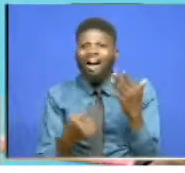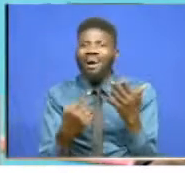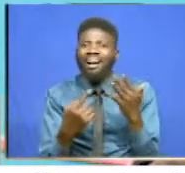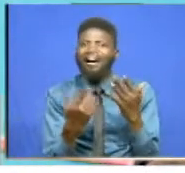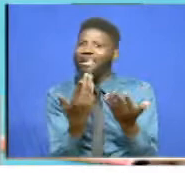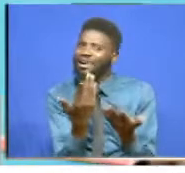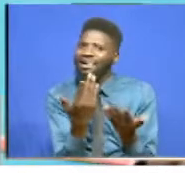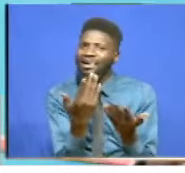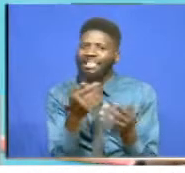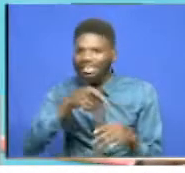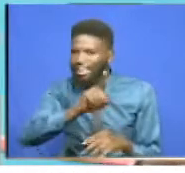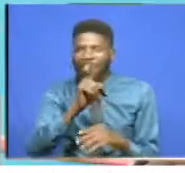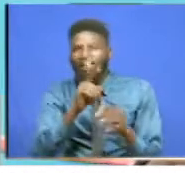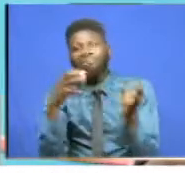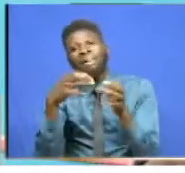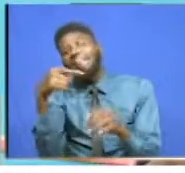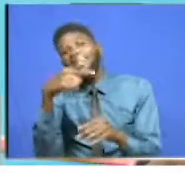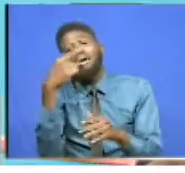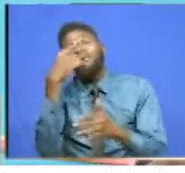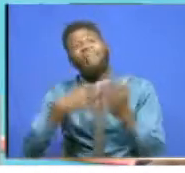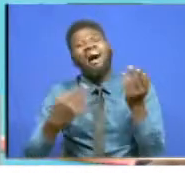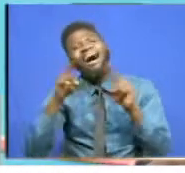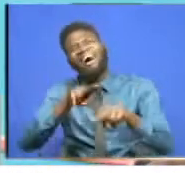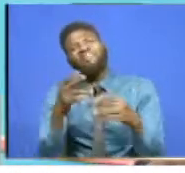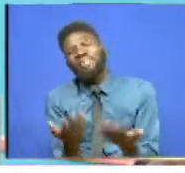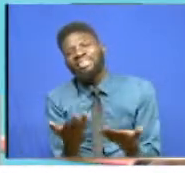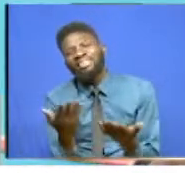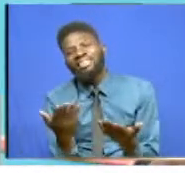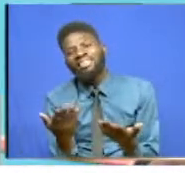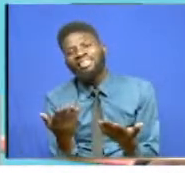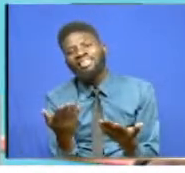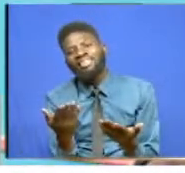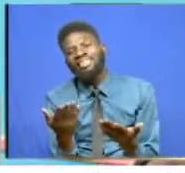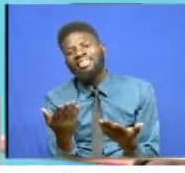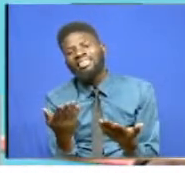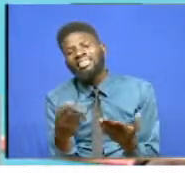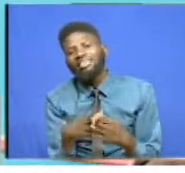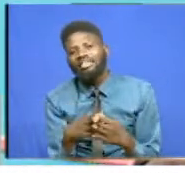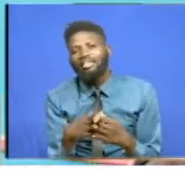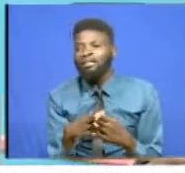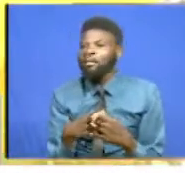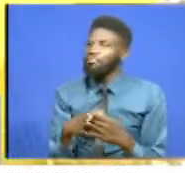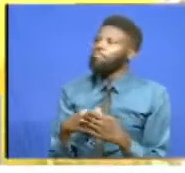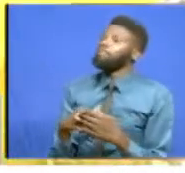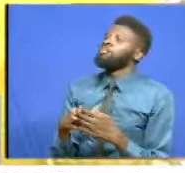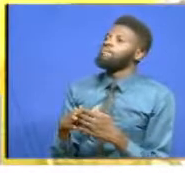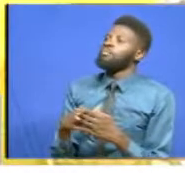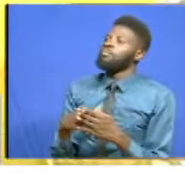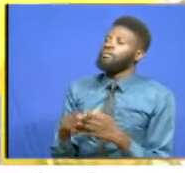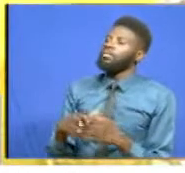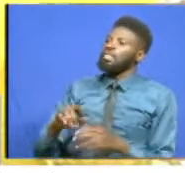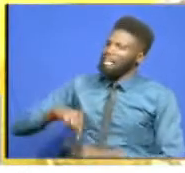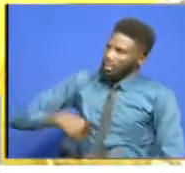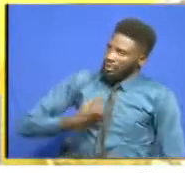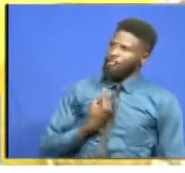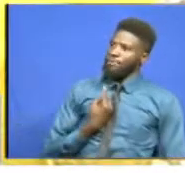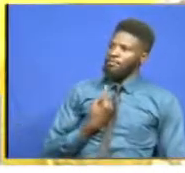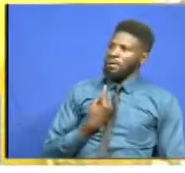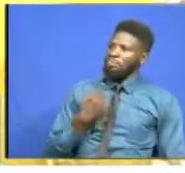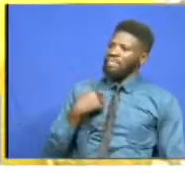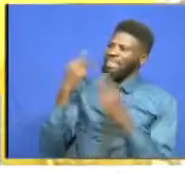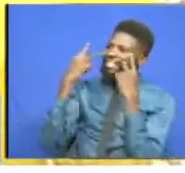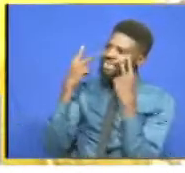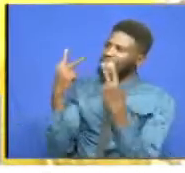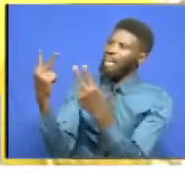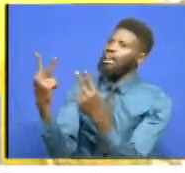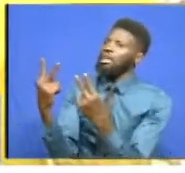is happening within the party from your own interpretation? In my own, the way I perceive this,